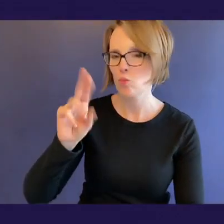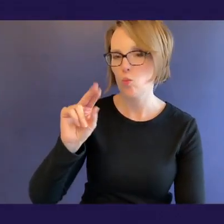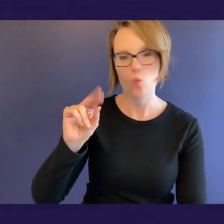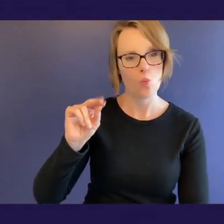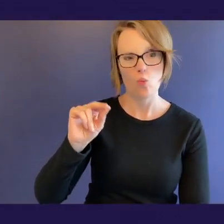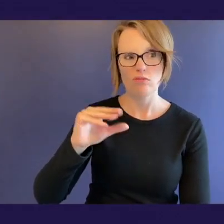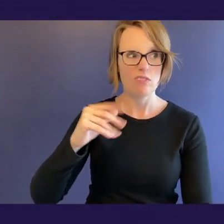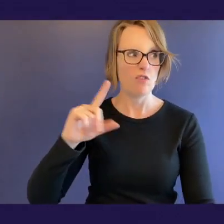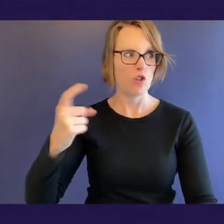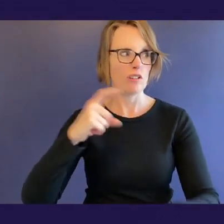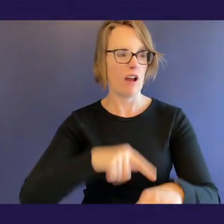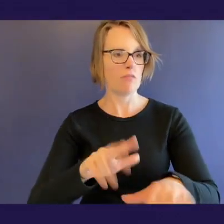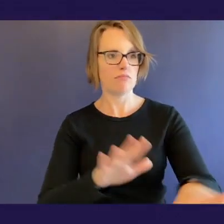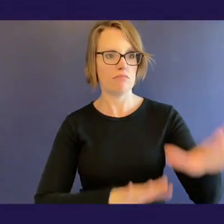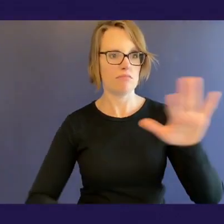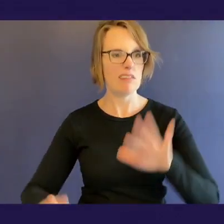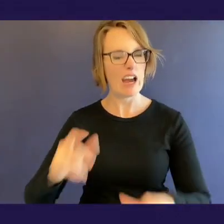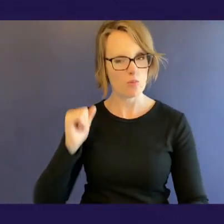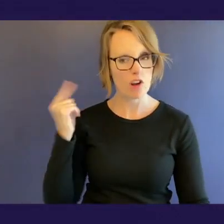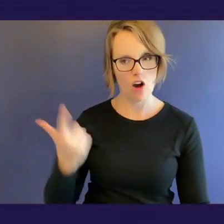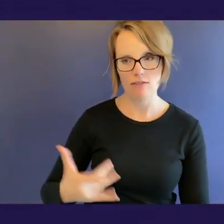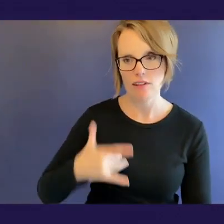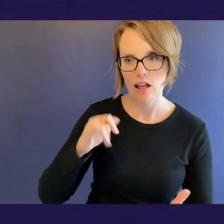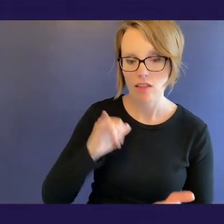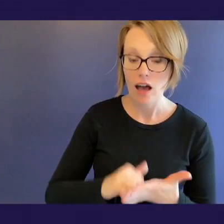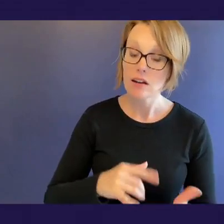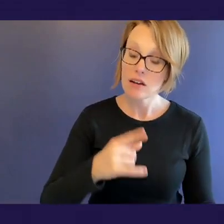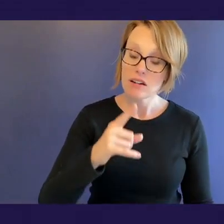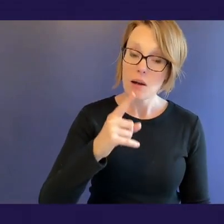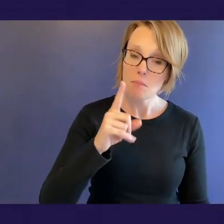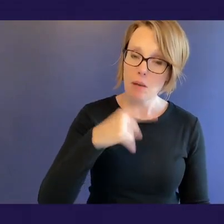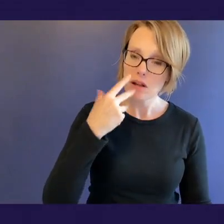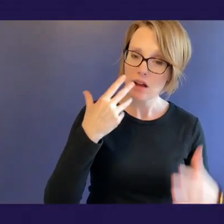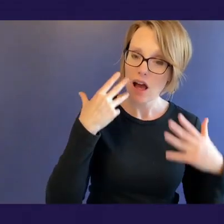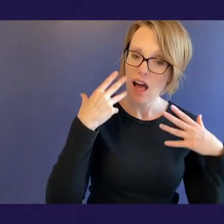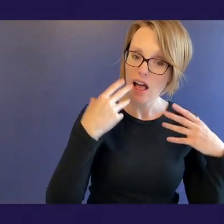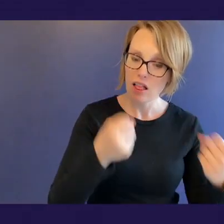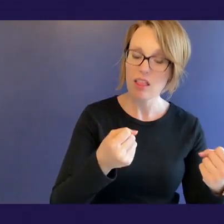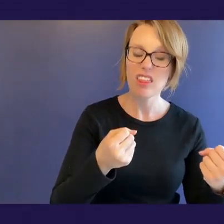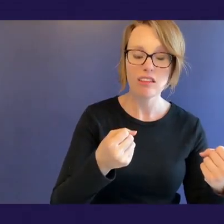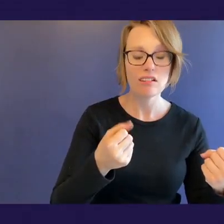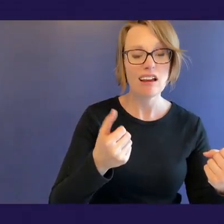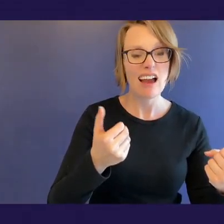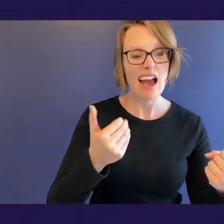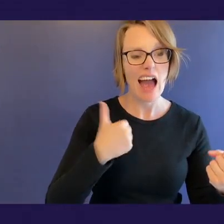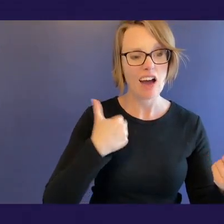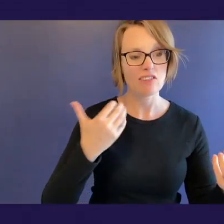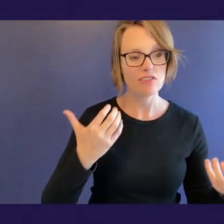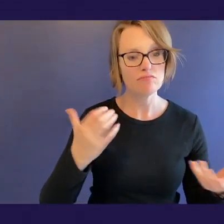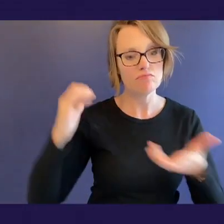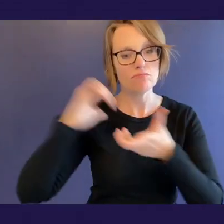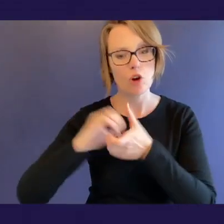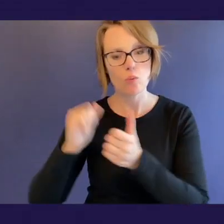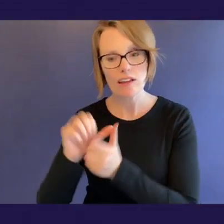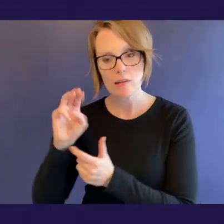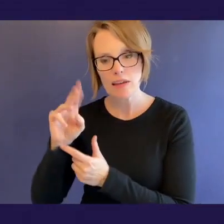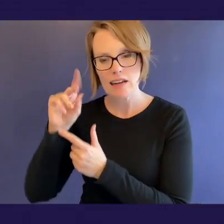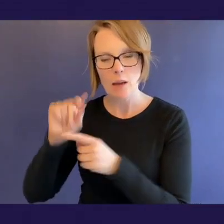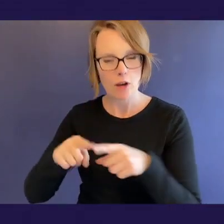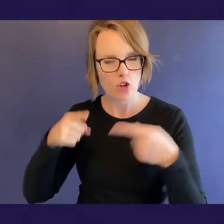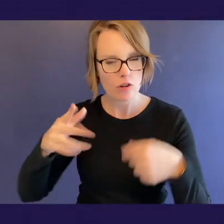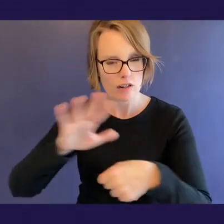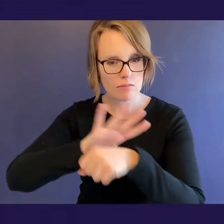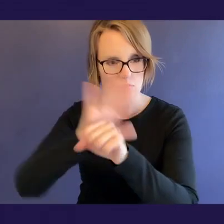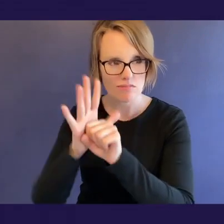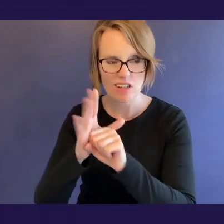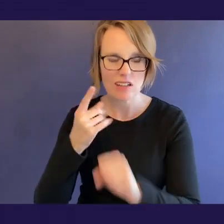I think public health has pretty good relationships with media, but a lot of us didn't speak up. We were muzzled during the pandemic by